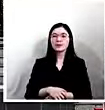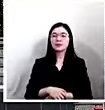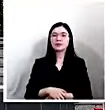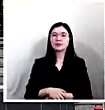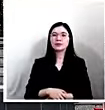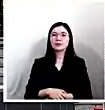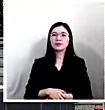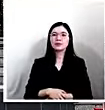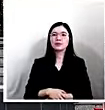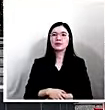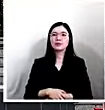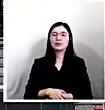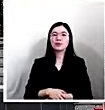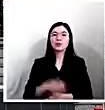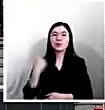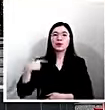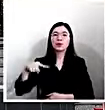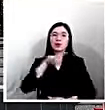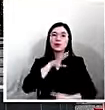When we